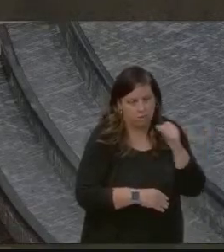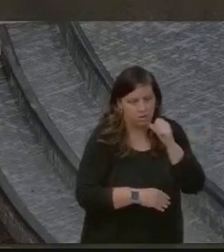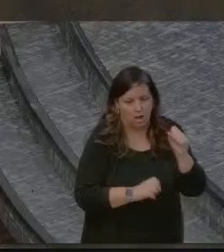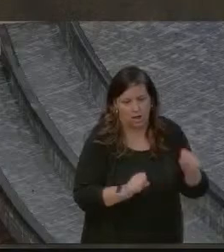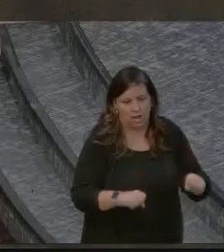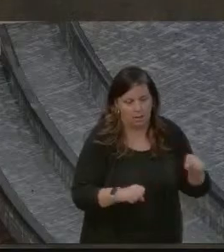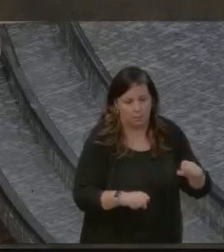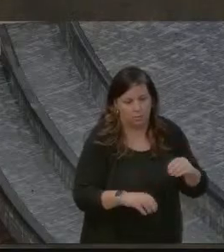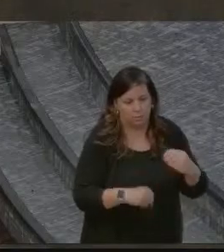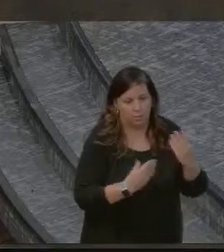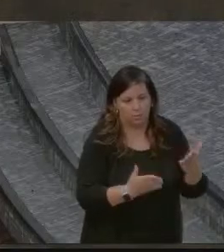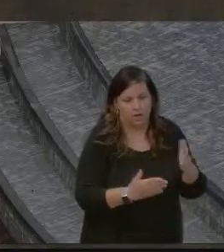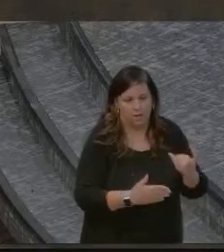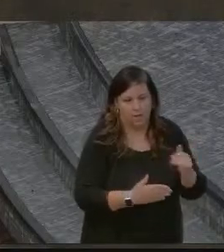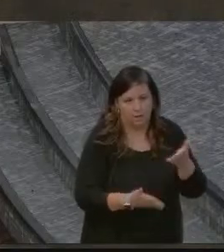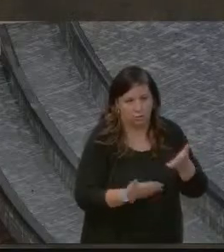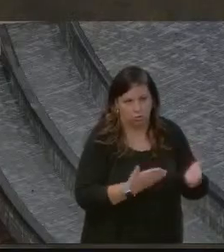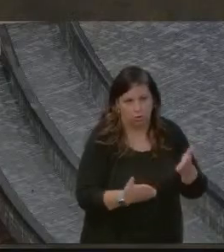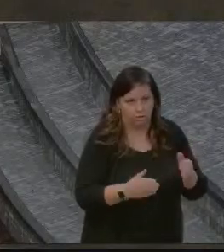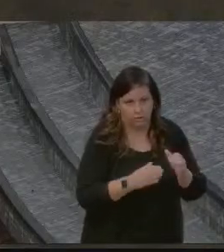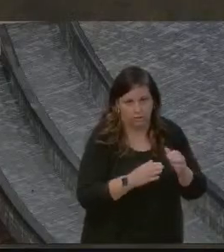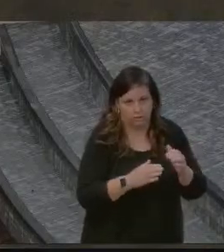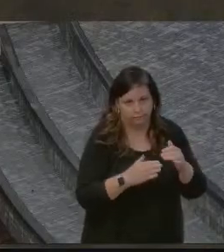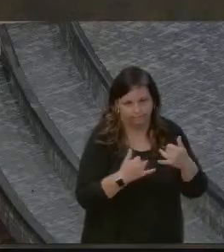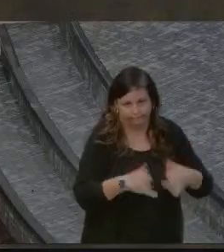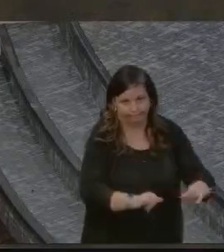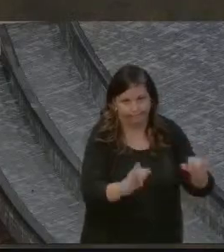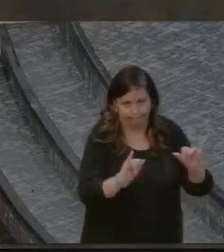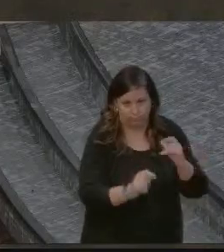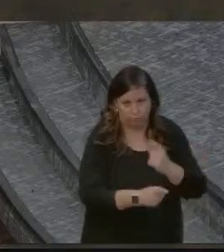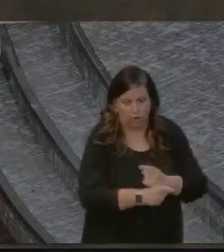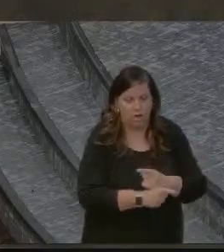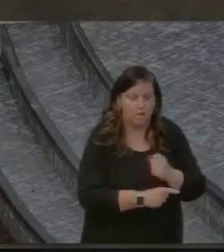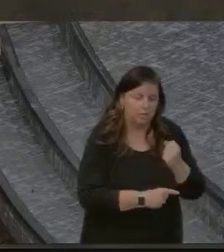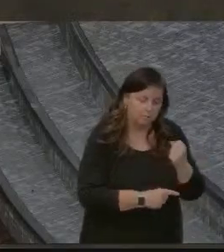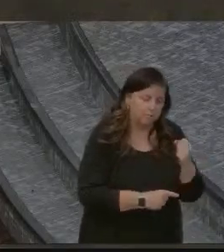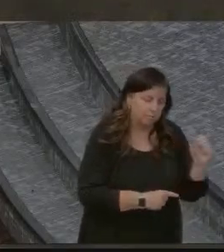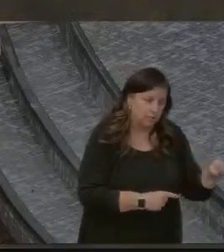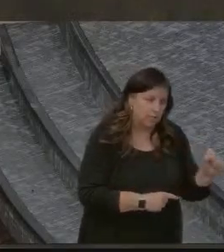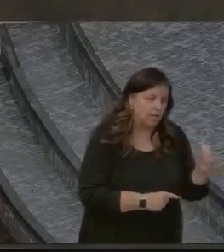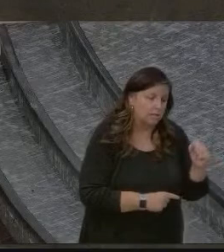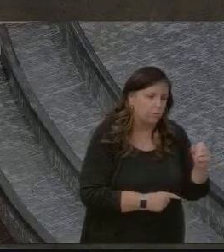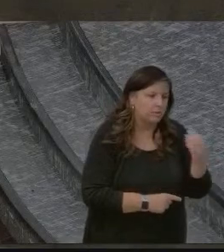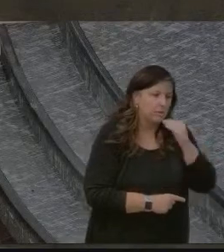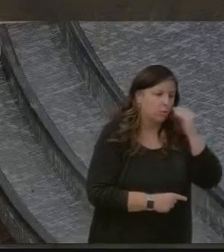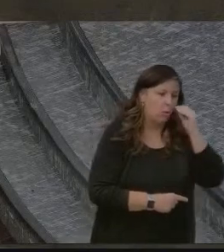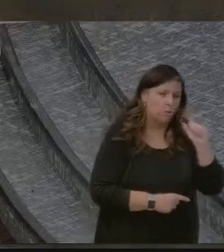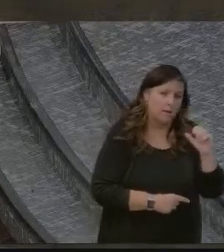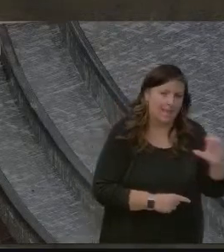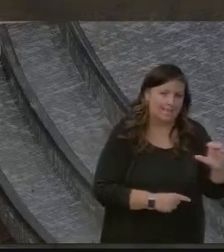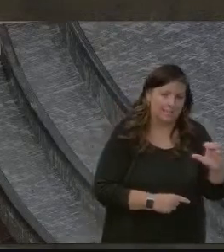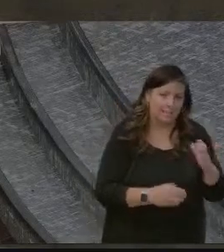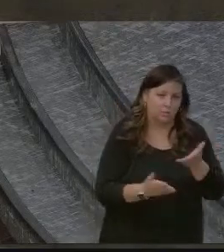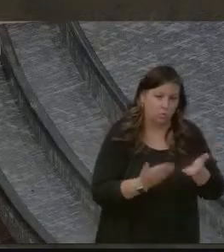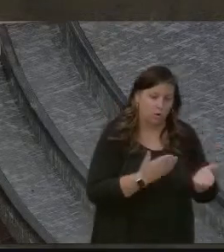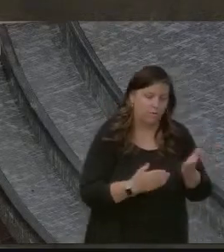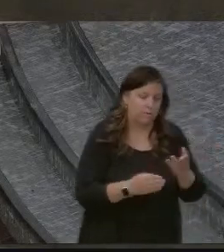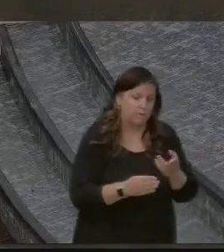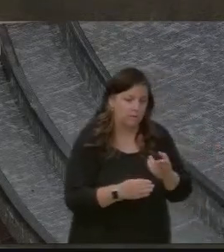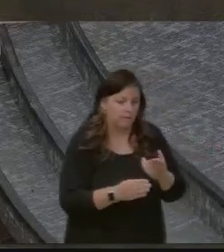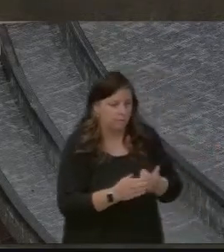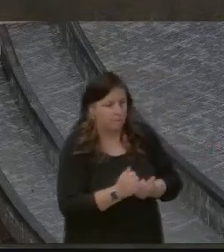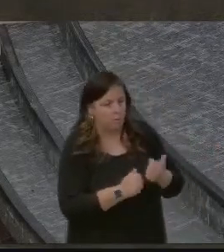that service. That's correct, right? And so it's kind of like your home air conditioned service that most of us do. You do